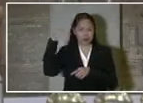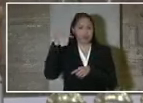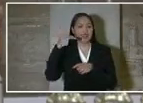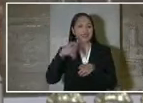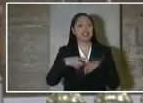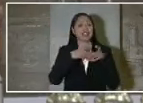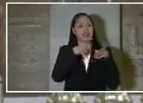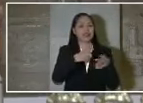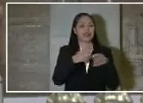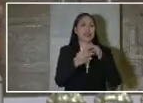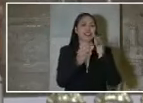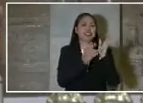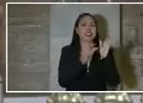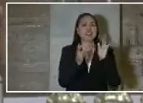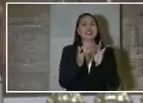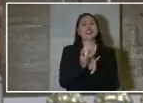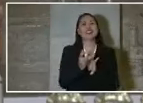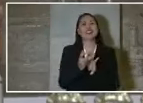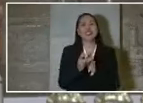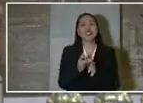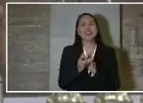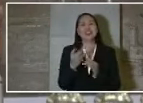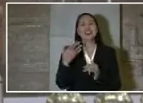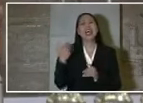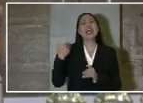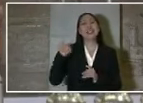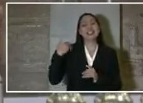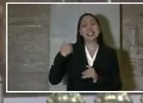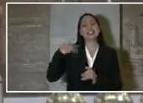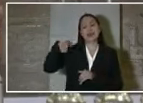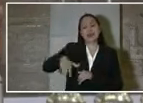po, hindi pa huli ang lahat.